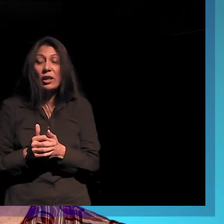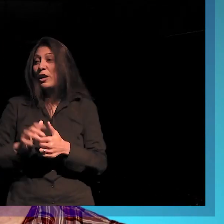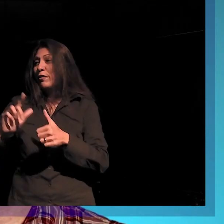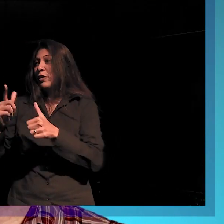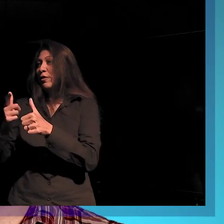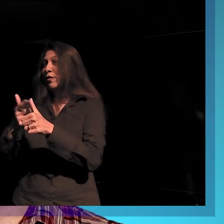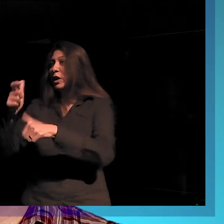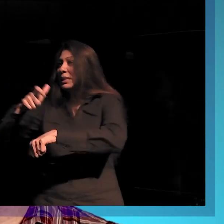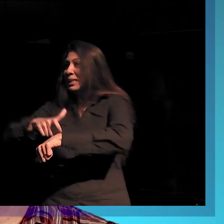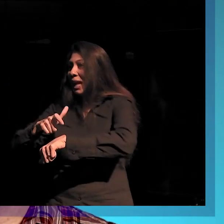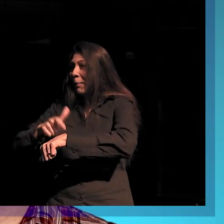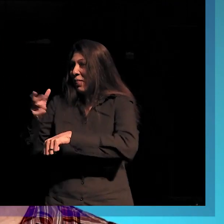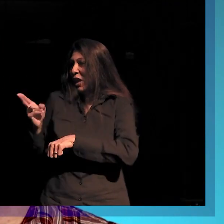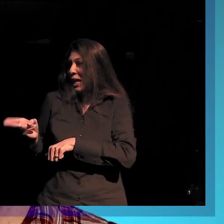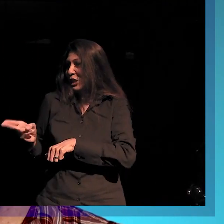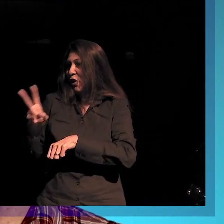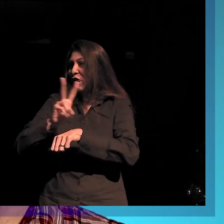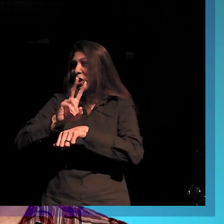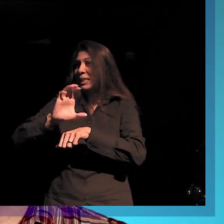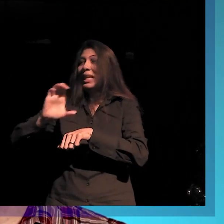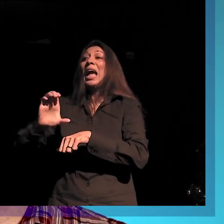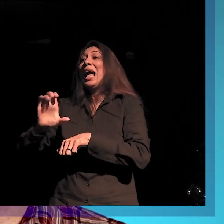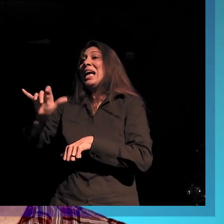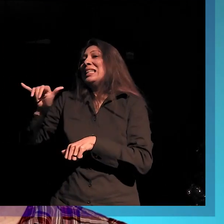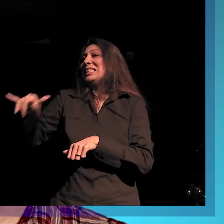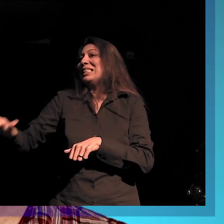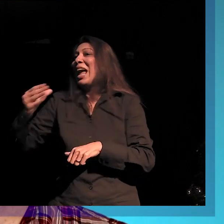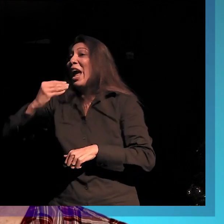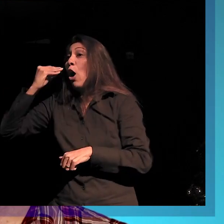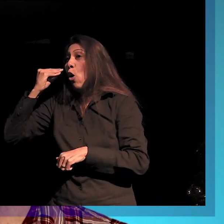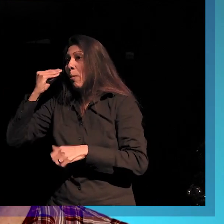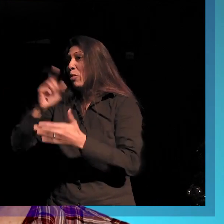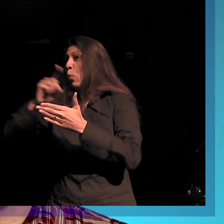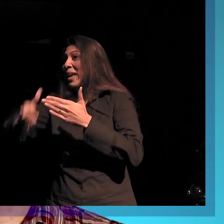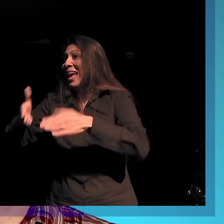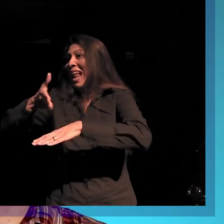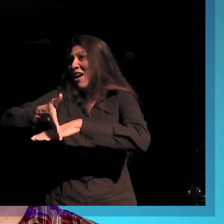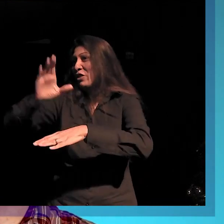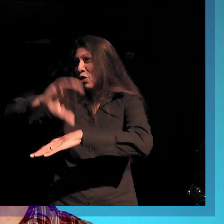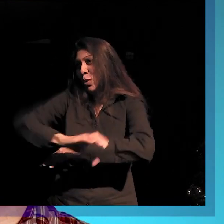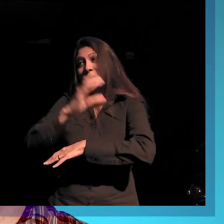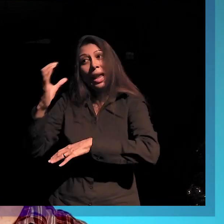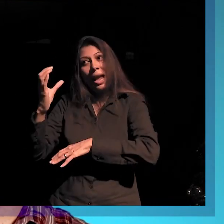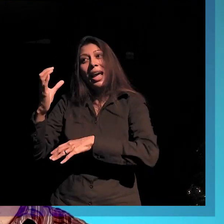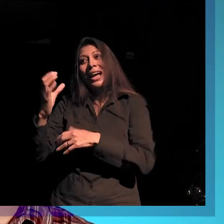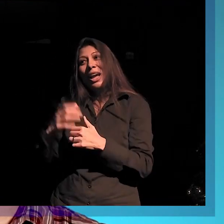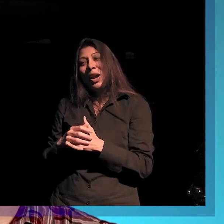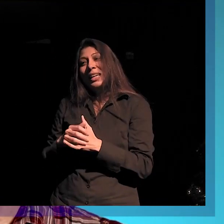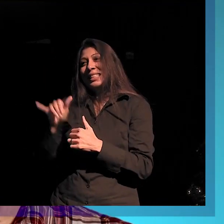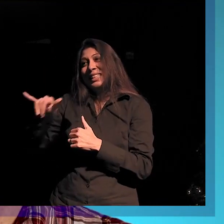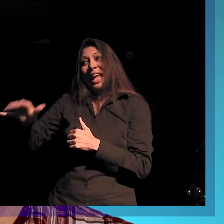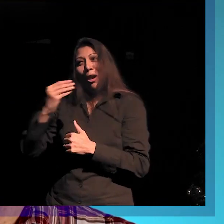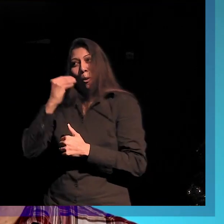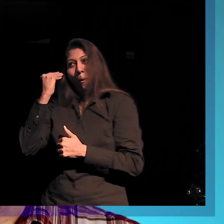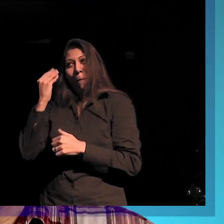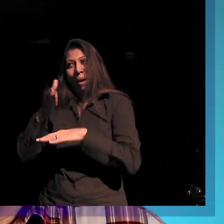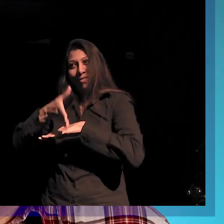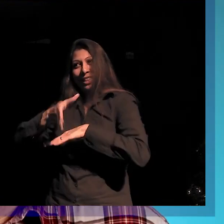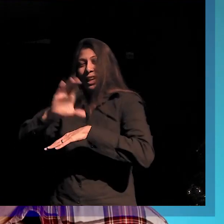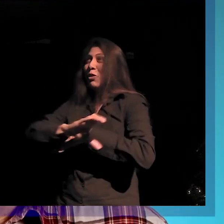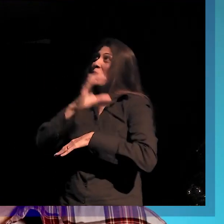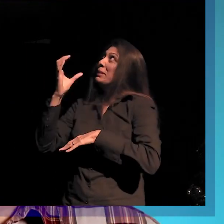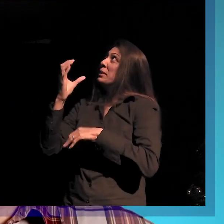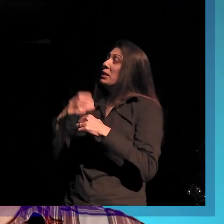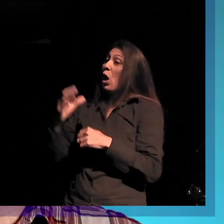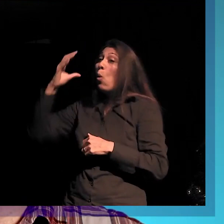history of the Vineyard, we're asking everyone to stay home the weekend after Christmas. That's right, worship in your jammies.